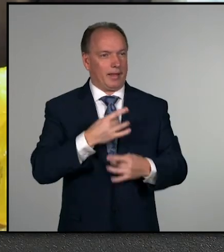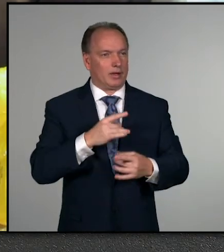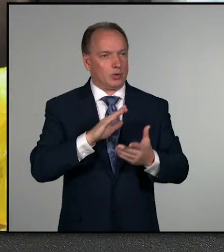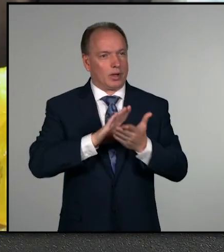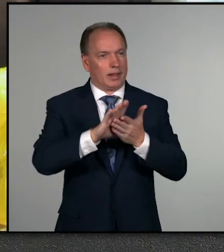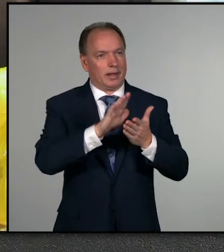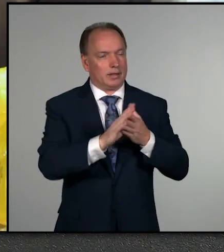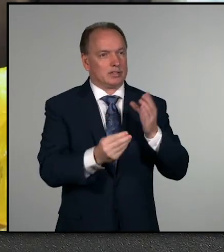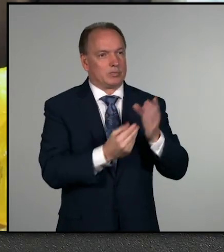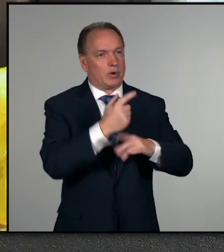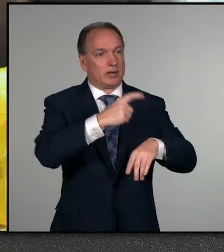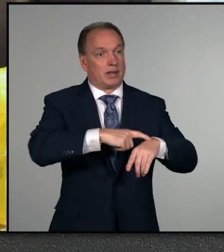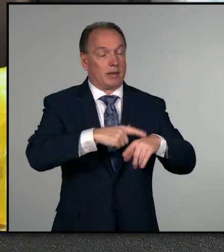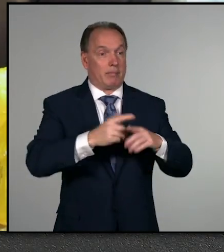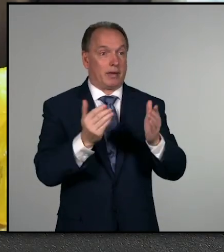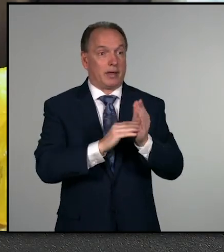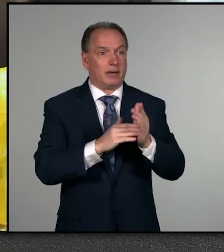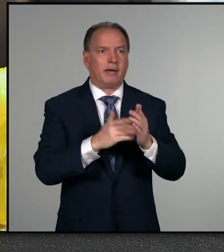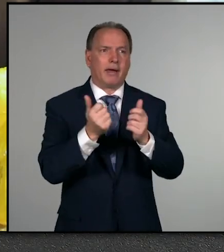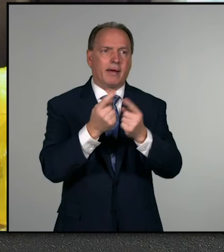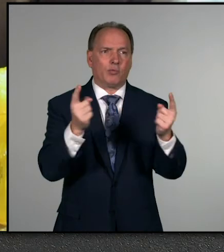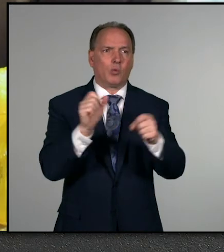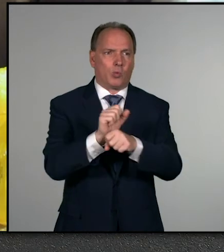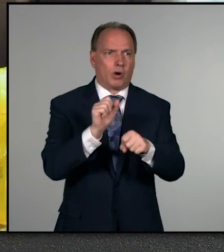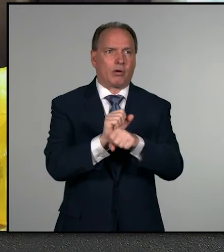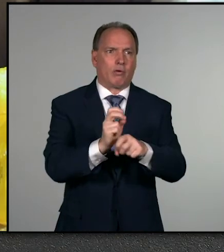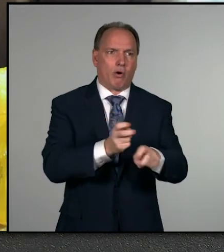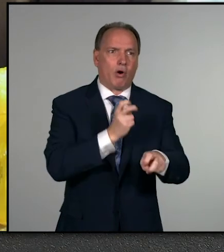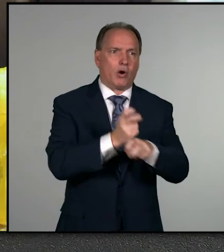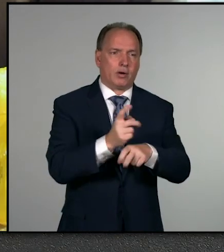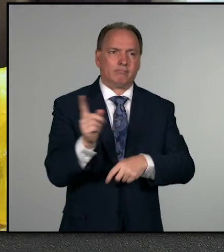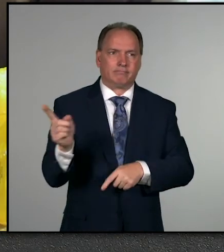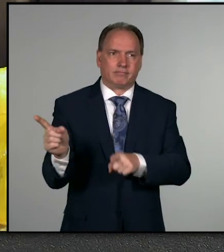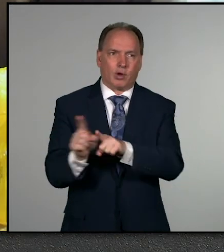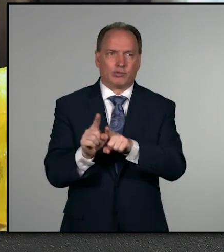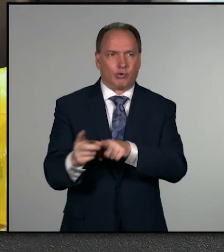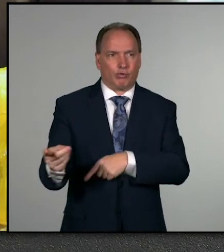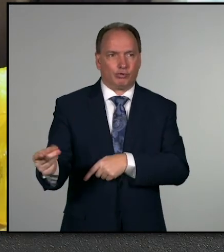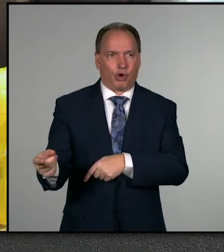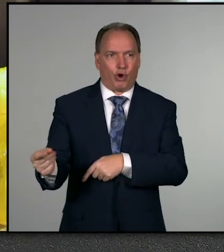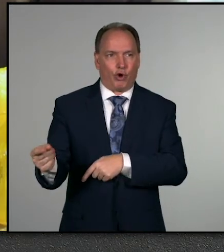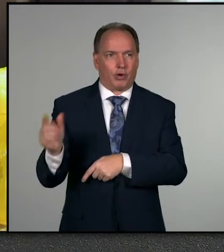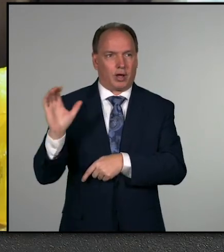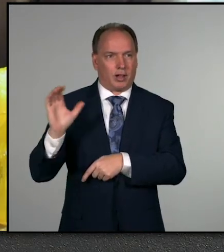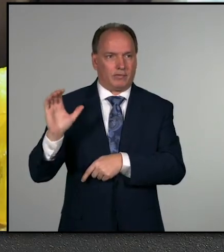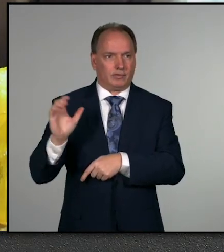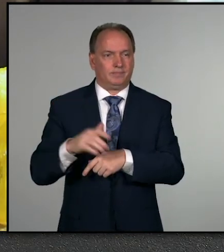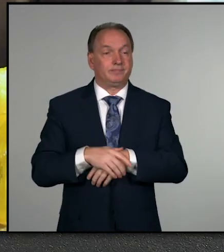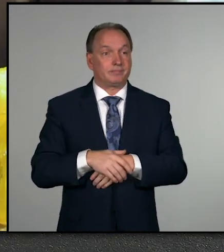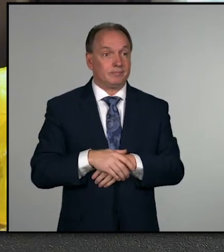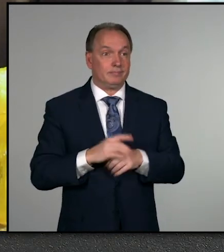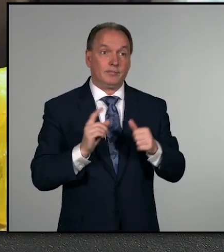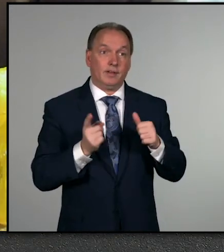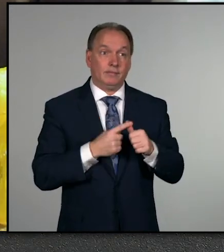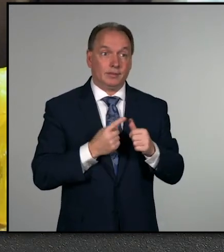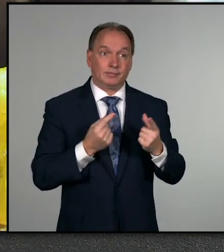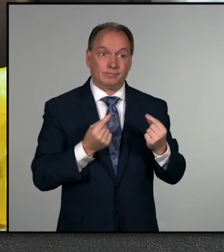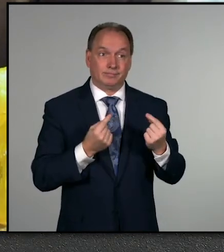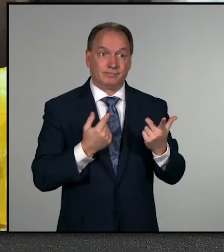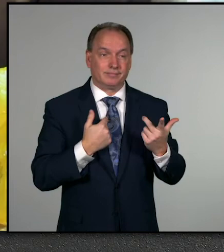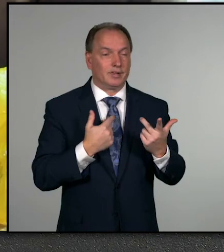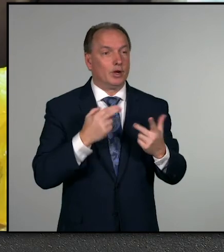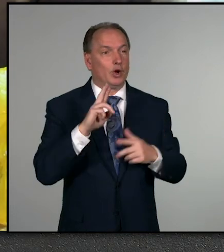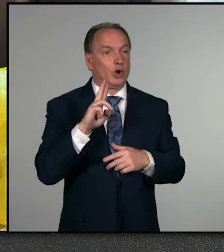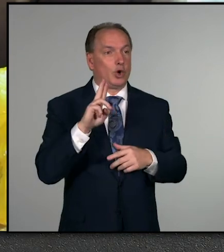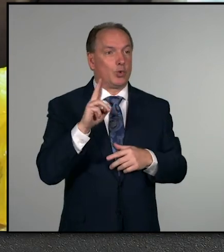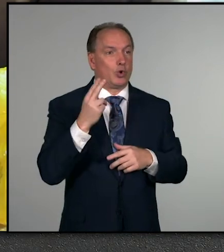cleaning again. Everyone works hard, even our dog, Clifford. My first job was to hang some